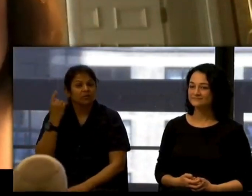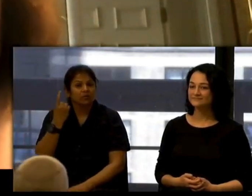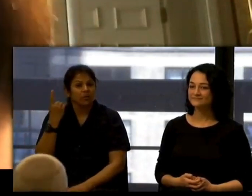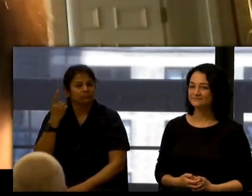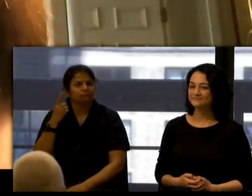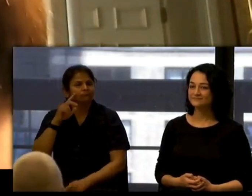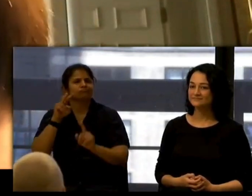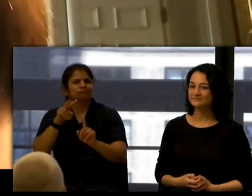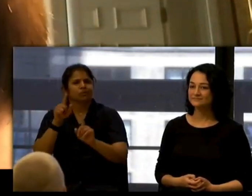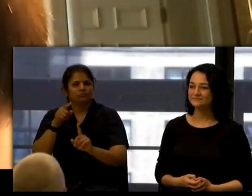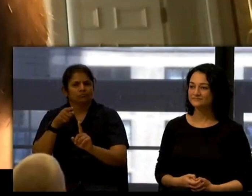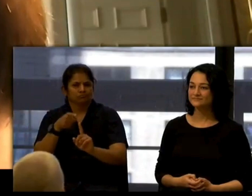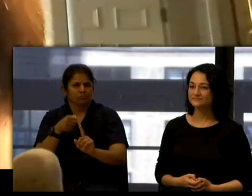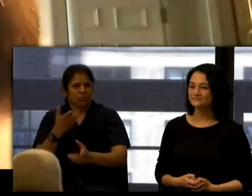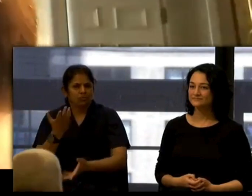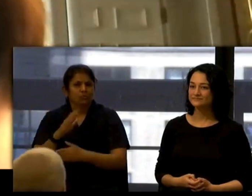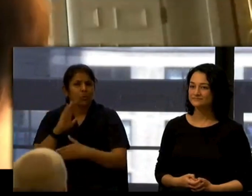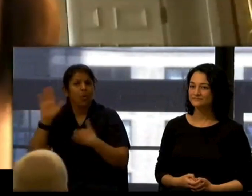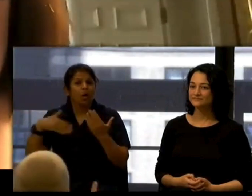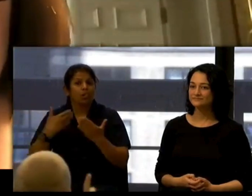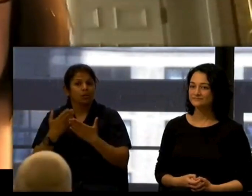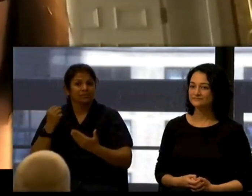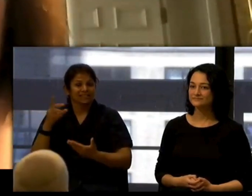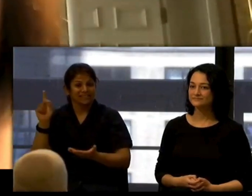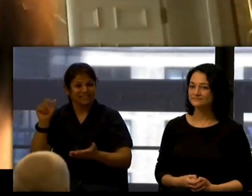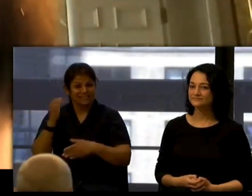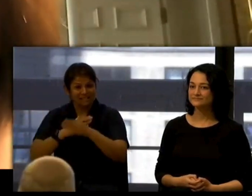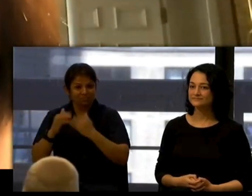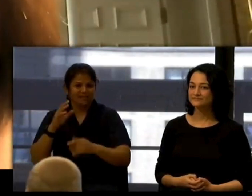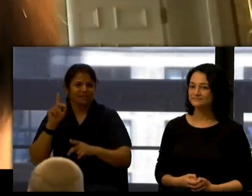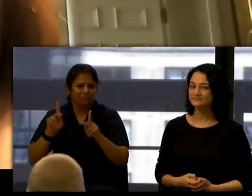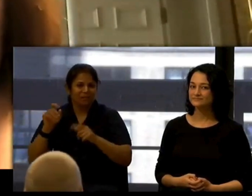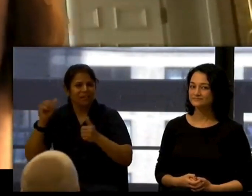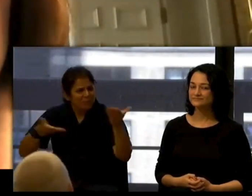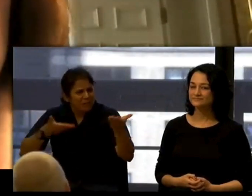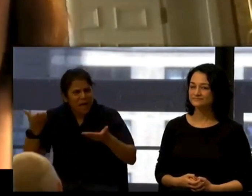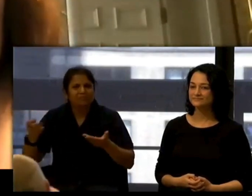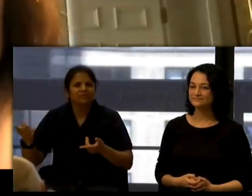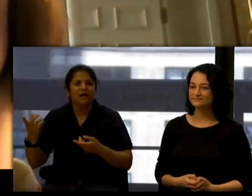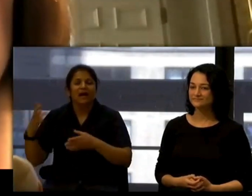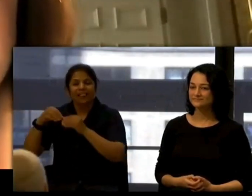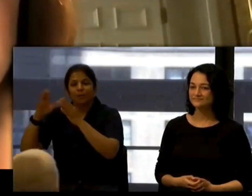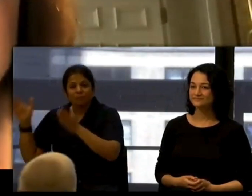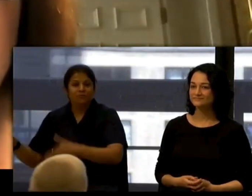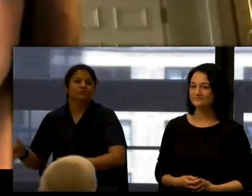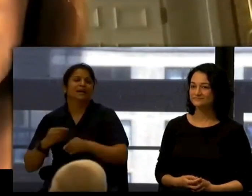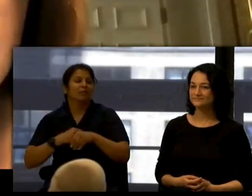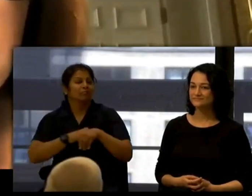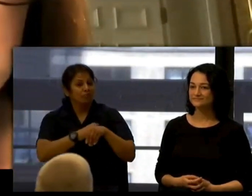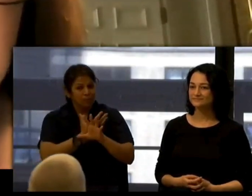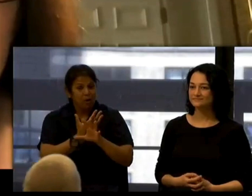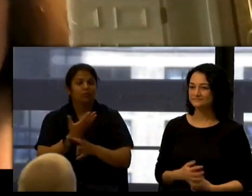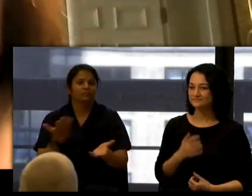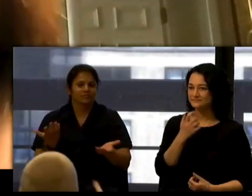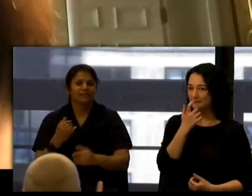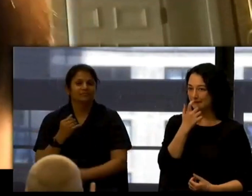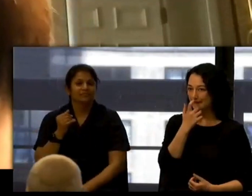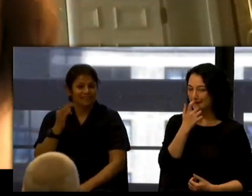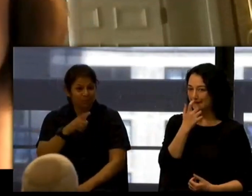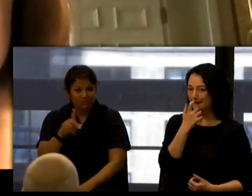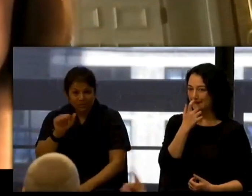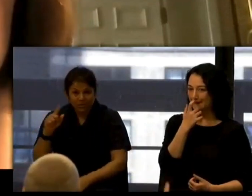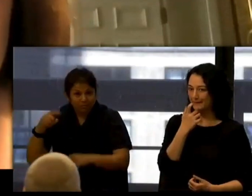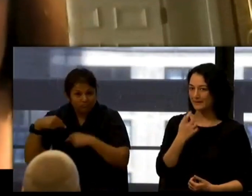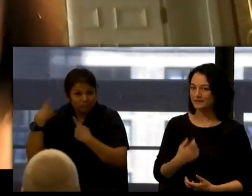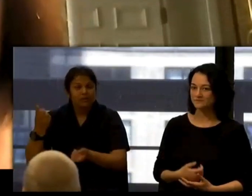disabled folks who have joined us, either remotely or in person, whether you've had your disability your entire life or it's a new diagnosis and a